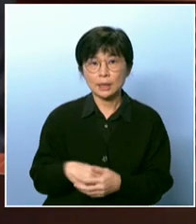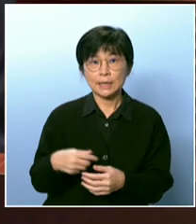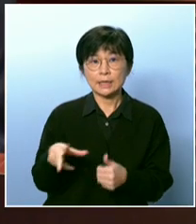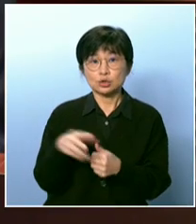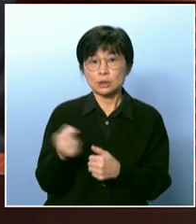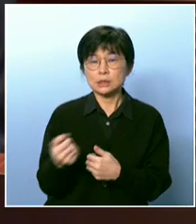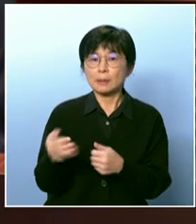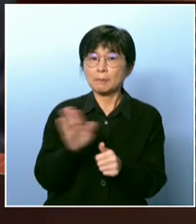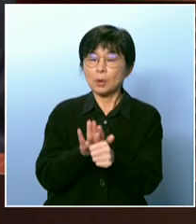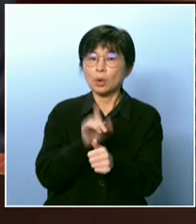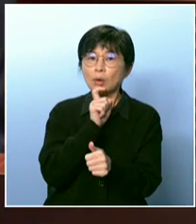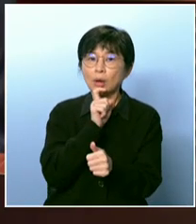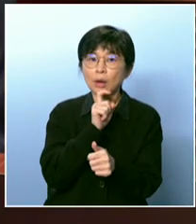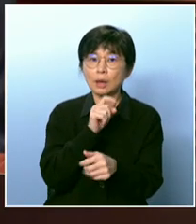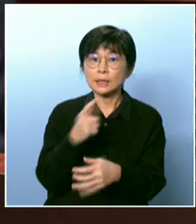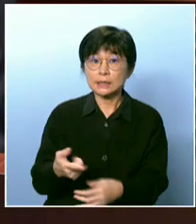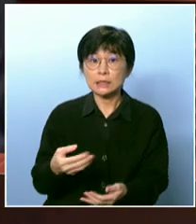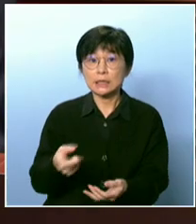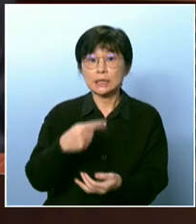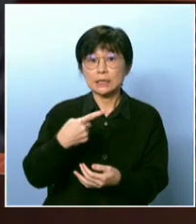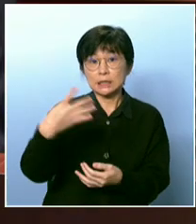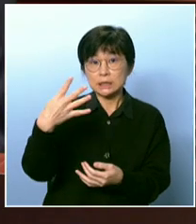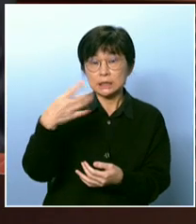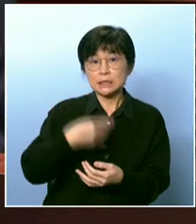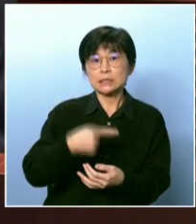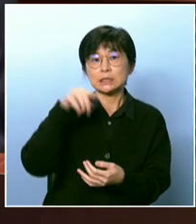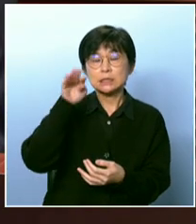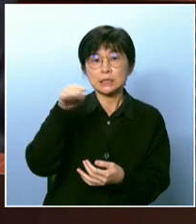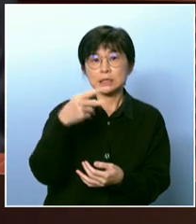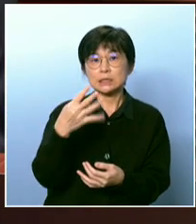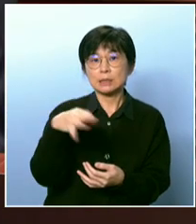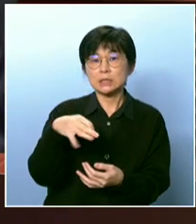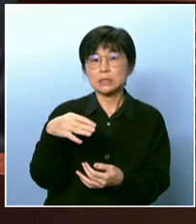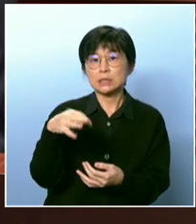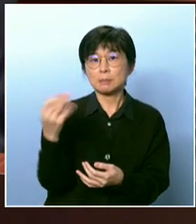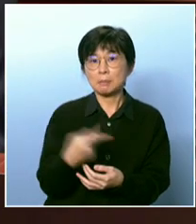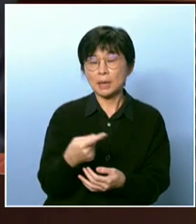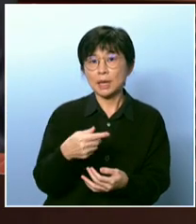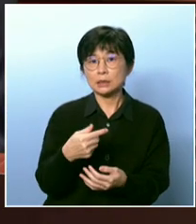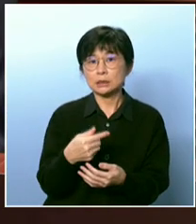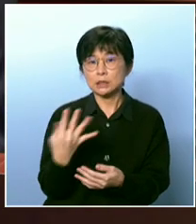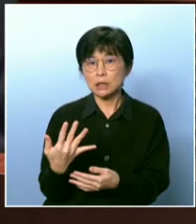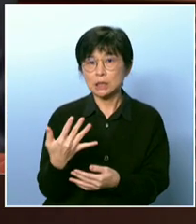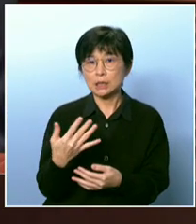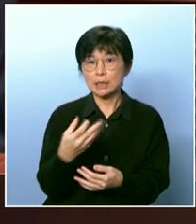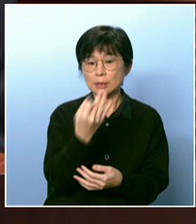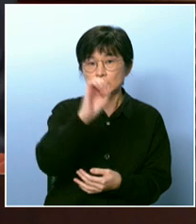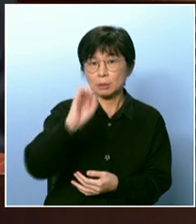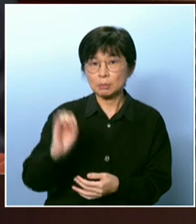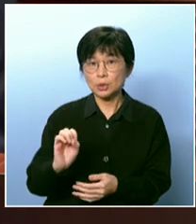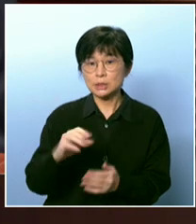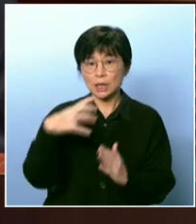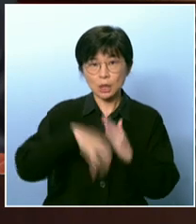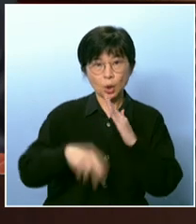5.5 years in that case. For the second question, the chairman actually helped the administration. You talked about